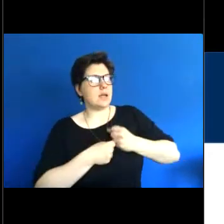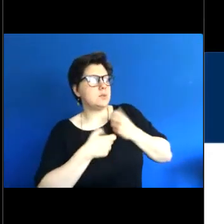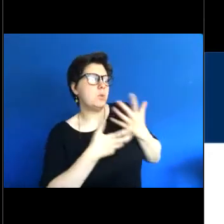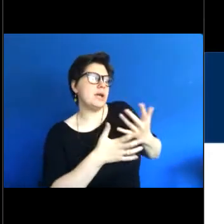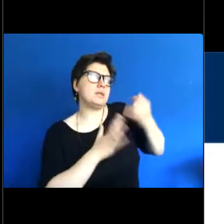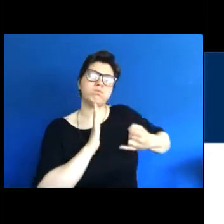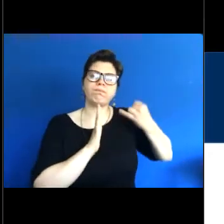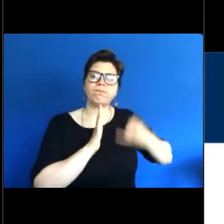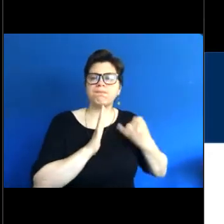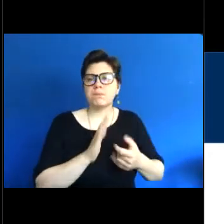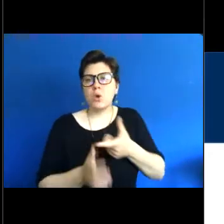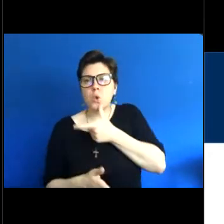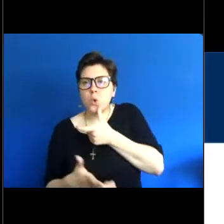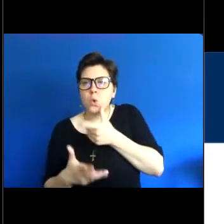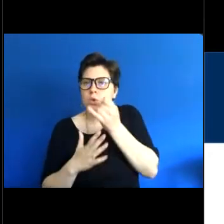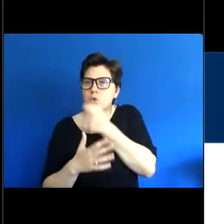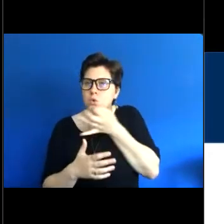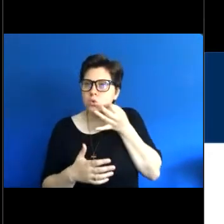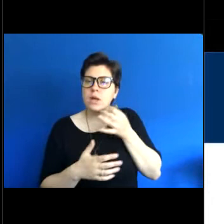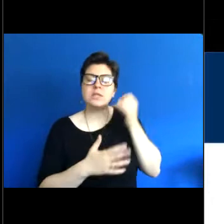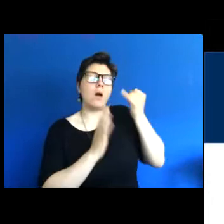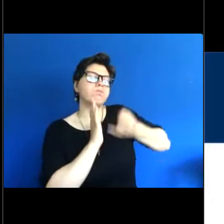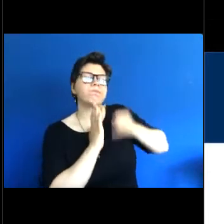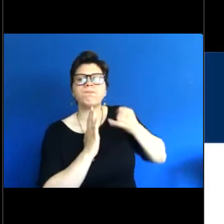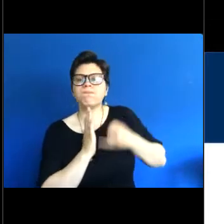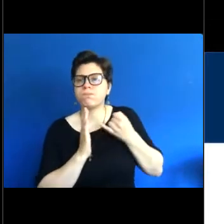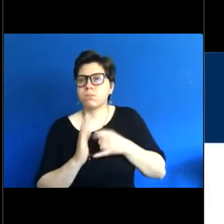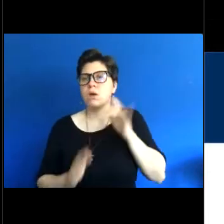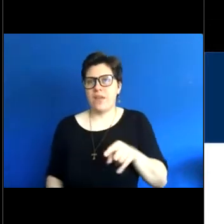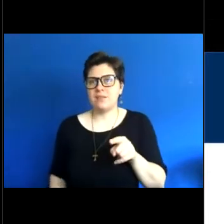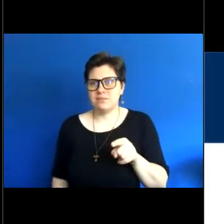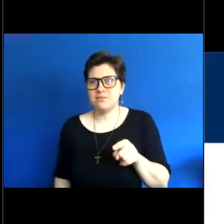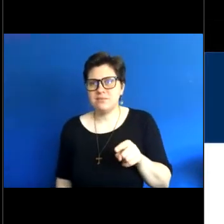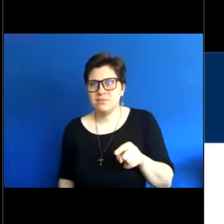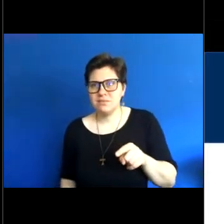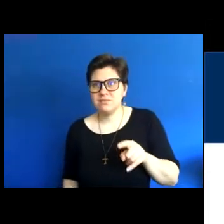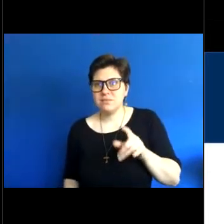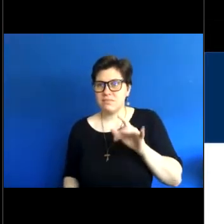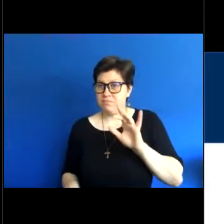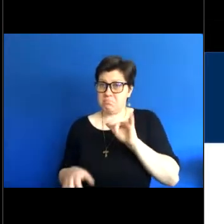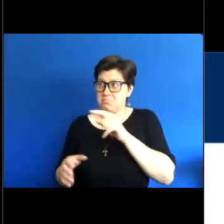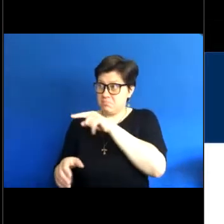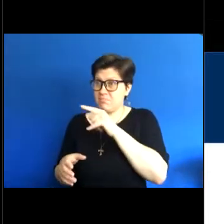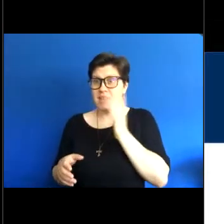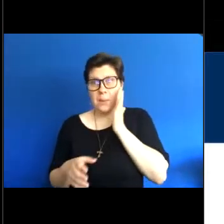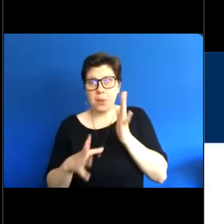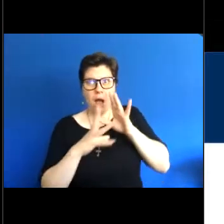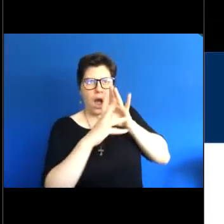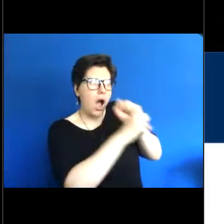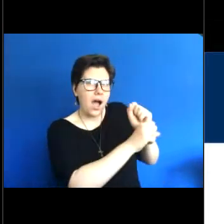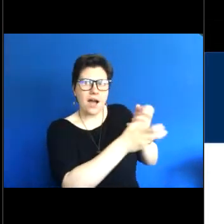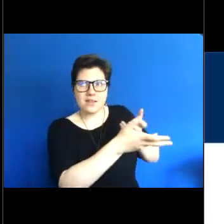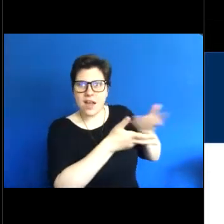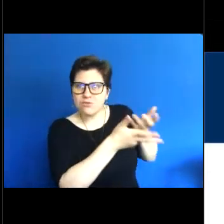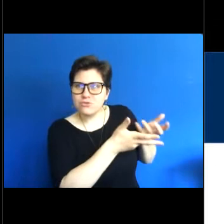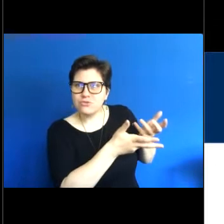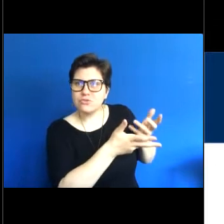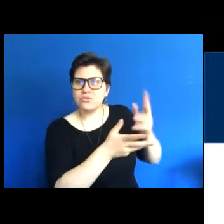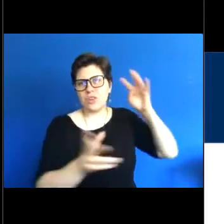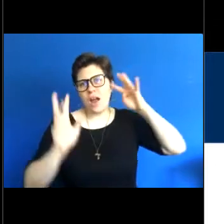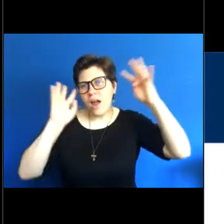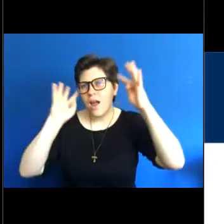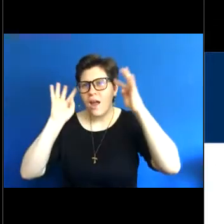and allow them to do an art project around that. That's a way for them to stay engaged. It's also an incredibly creative way for